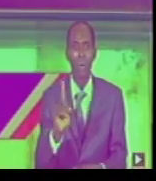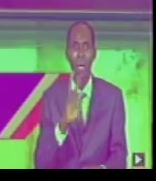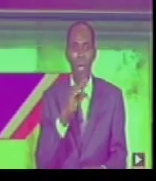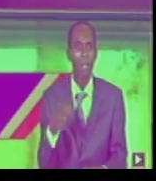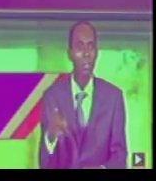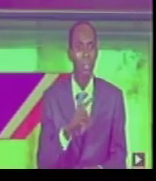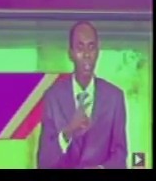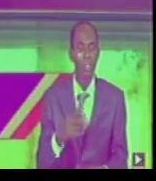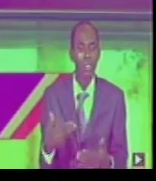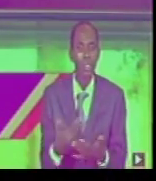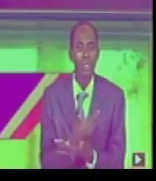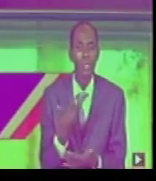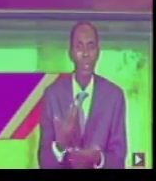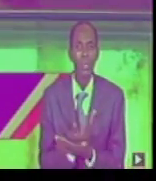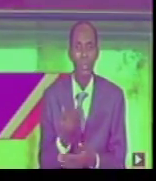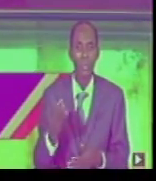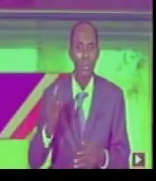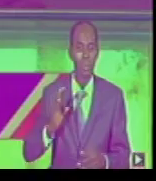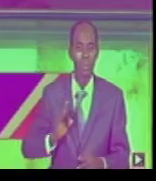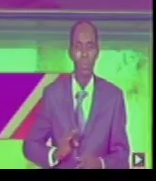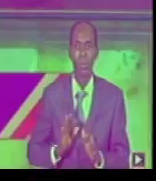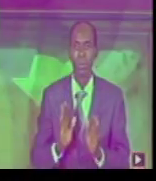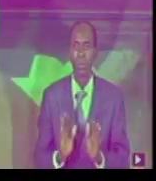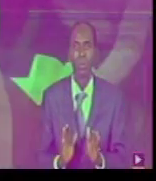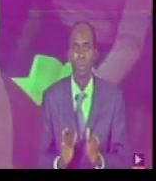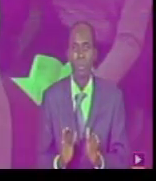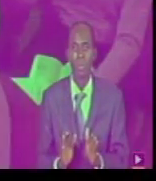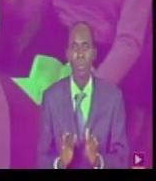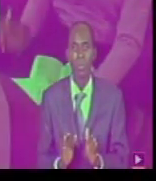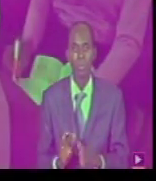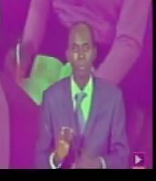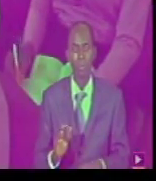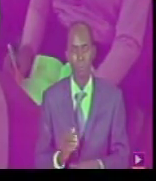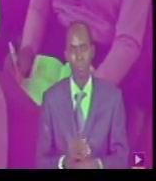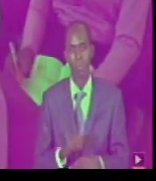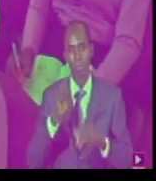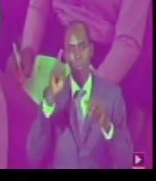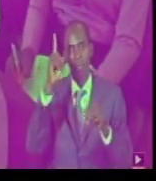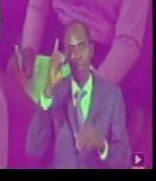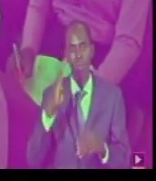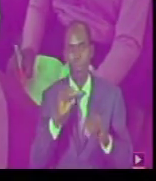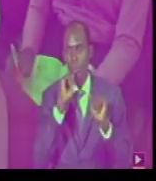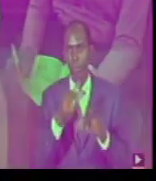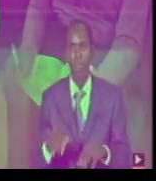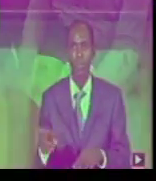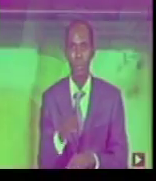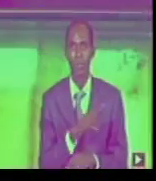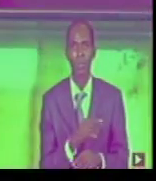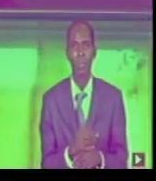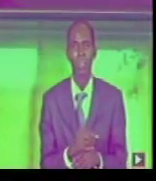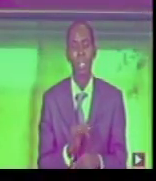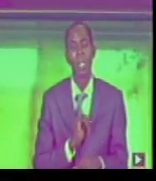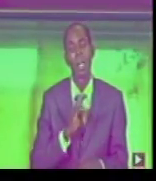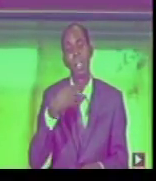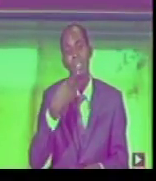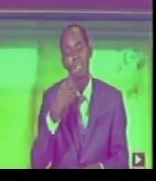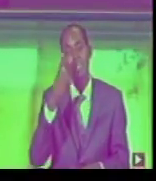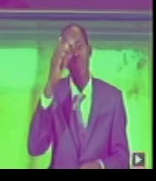New beneficiaries. New beneficiaries. Put down your hands. God bless you. I said, God bless